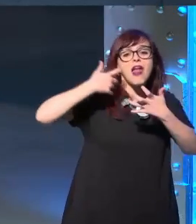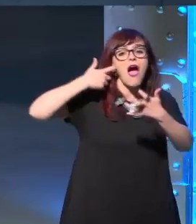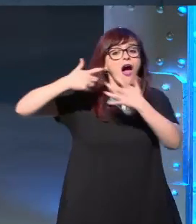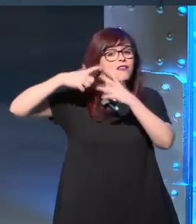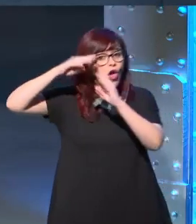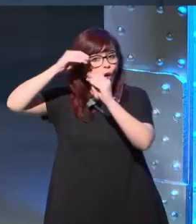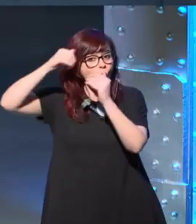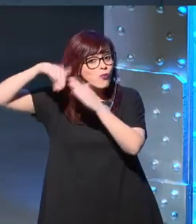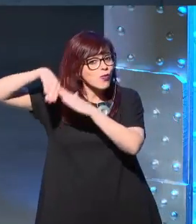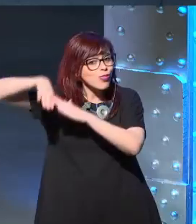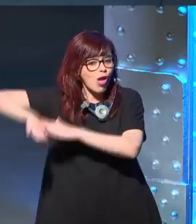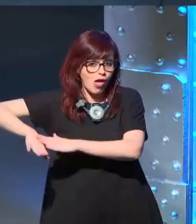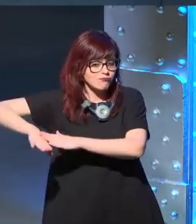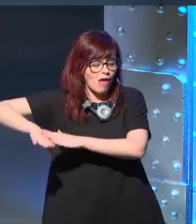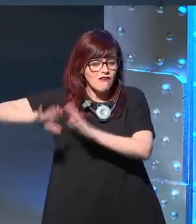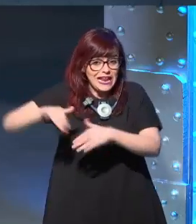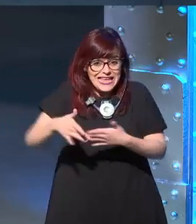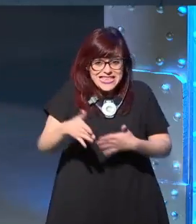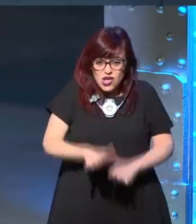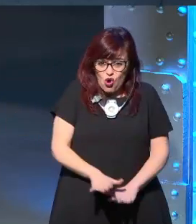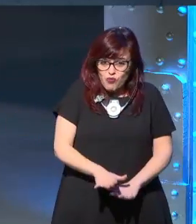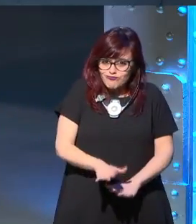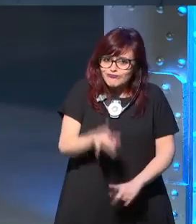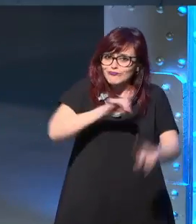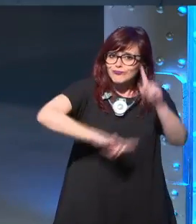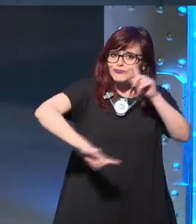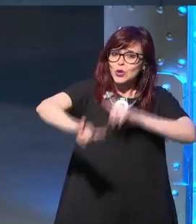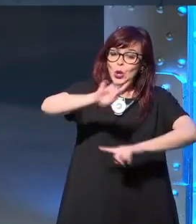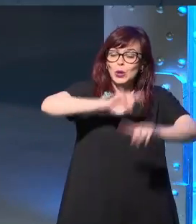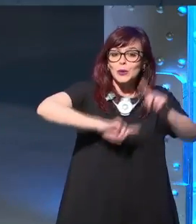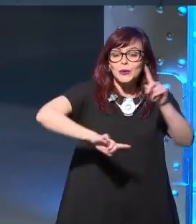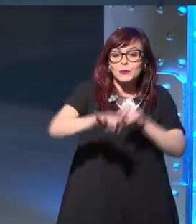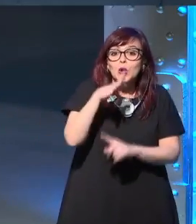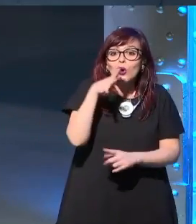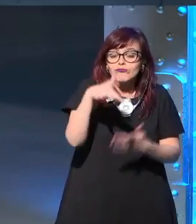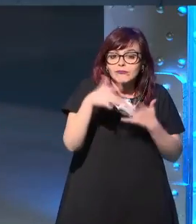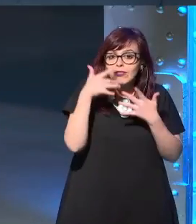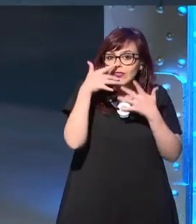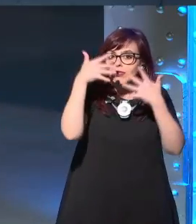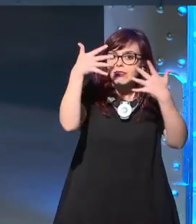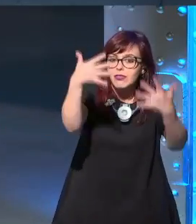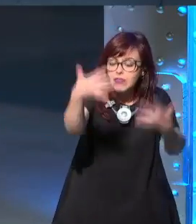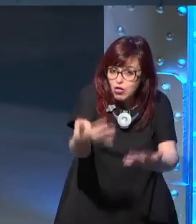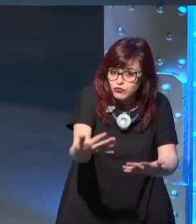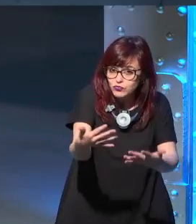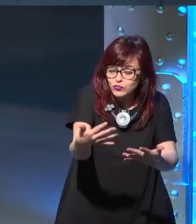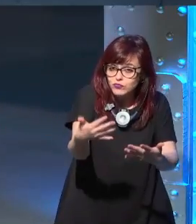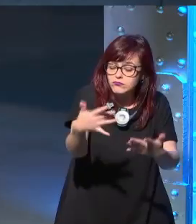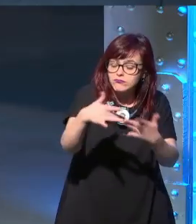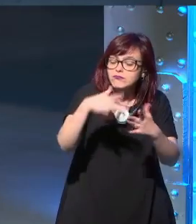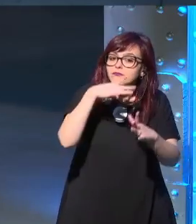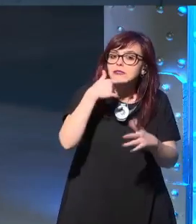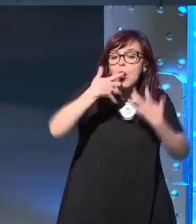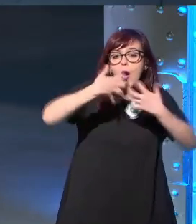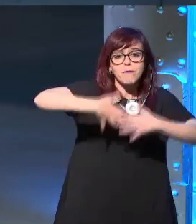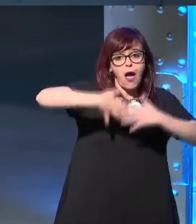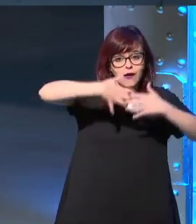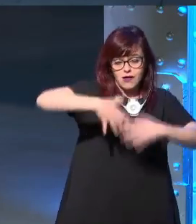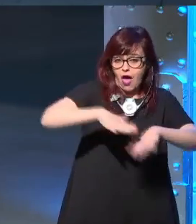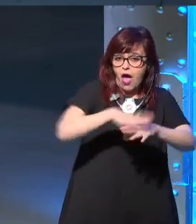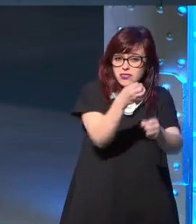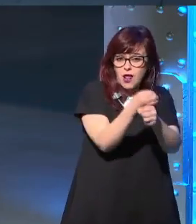children. Because 10 years from now, machines will be able to code for us better than we will. But it'll